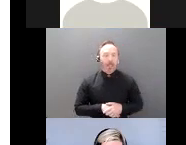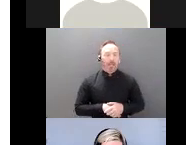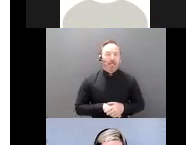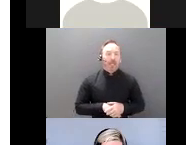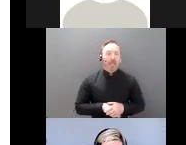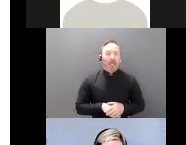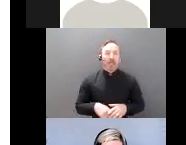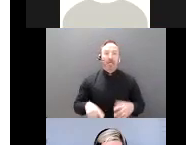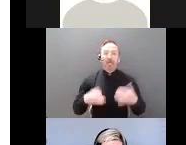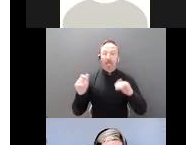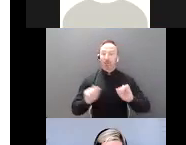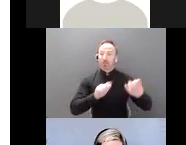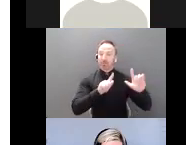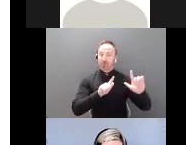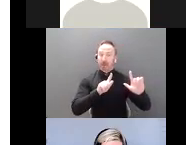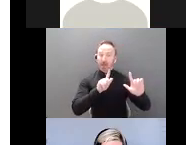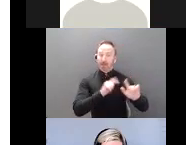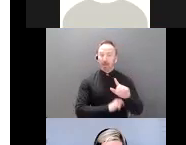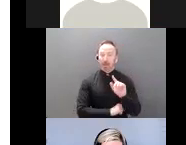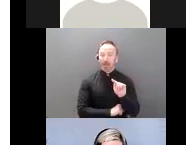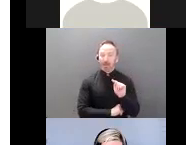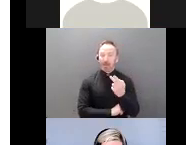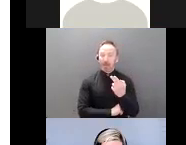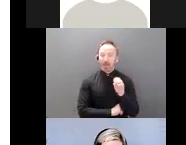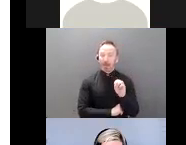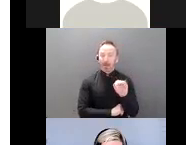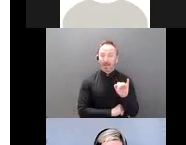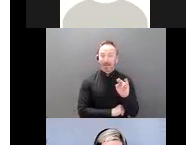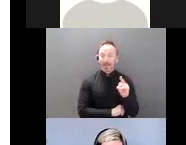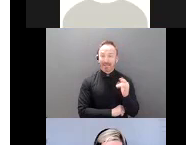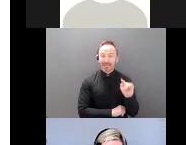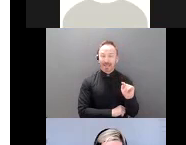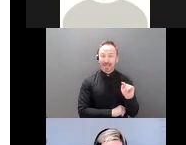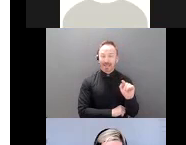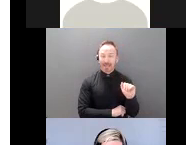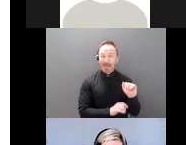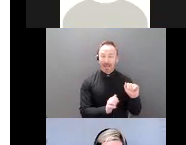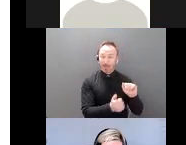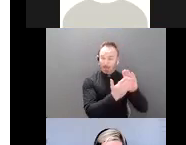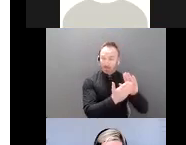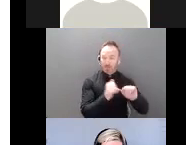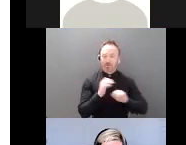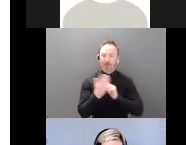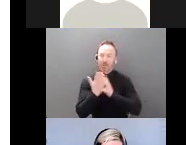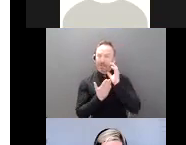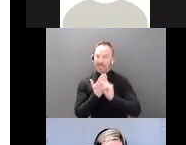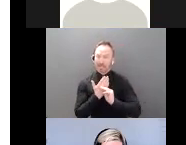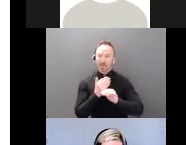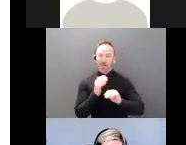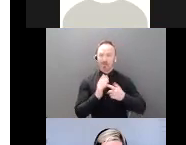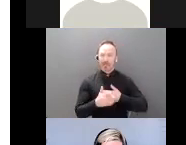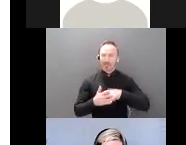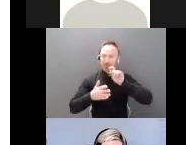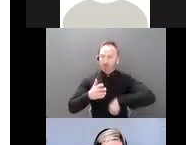the insight approach, because the entire elder mediation curriculum written by the chair of elder